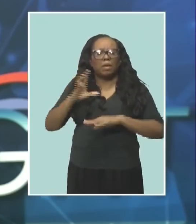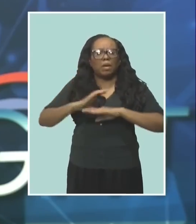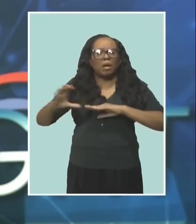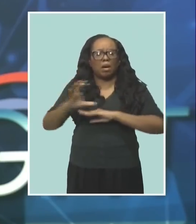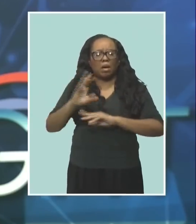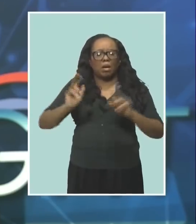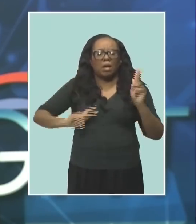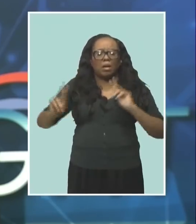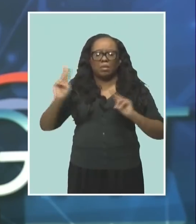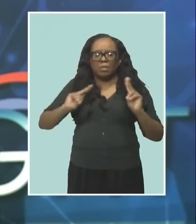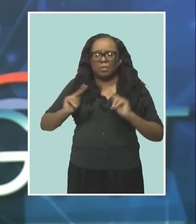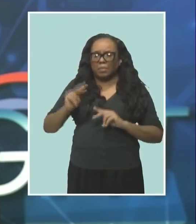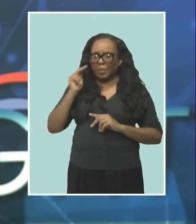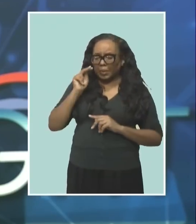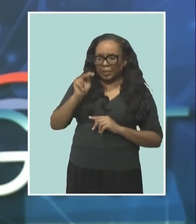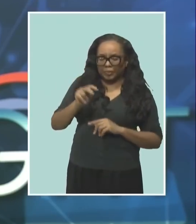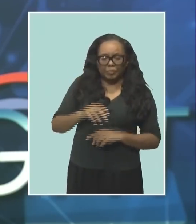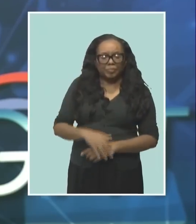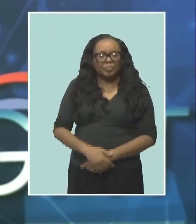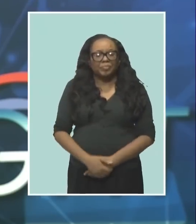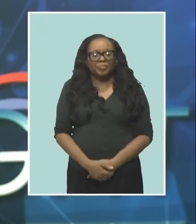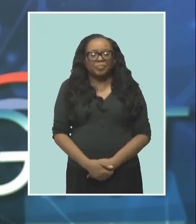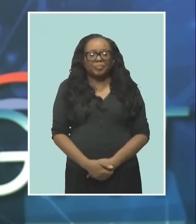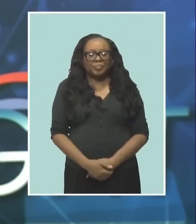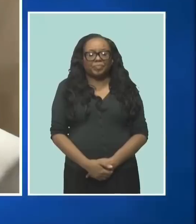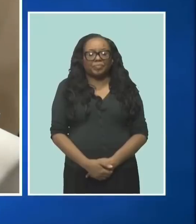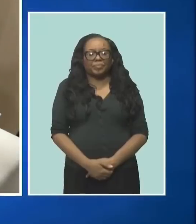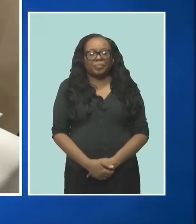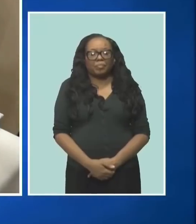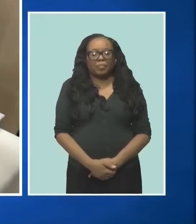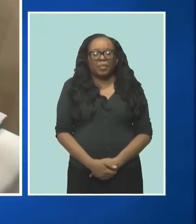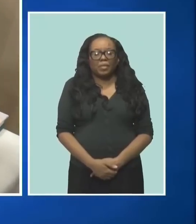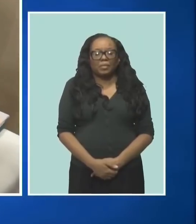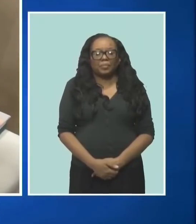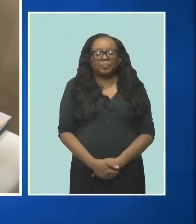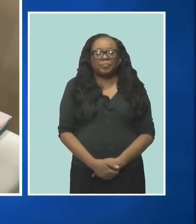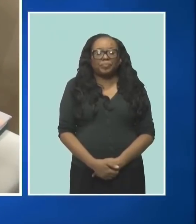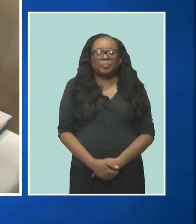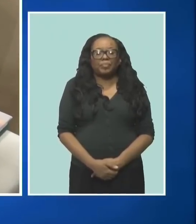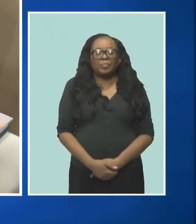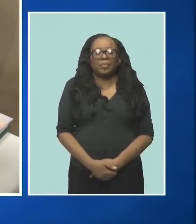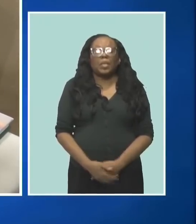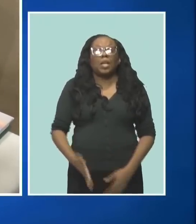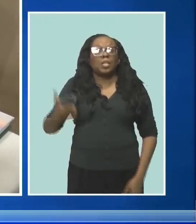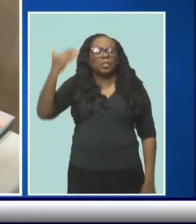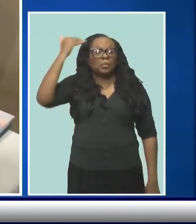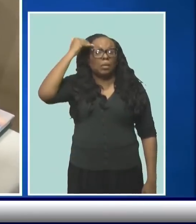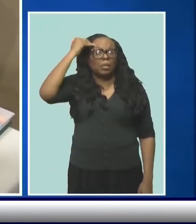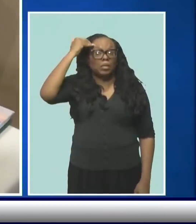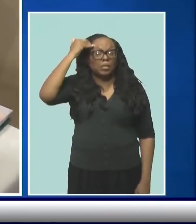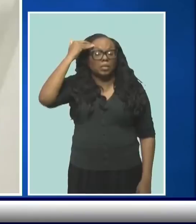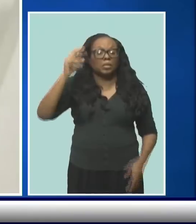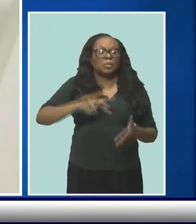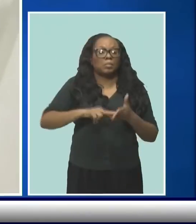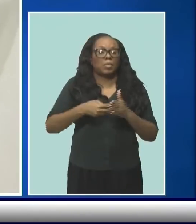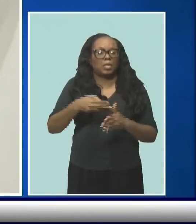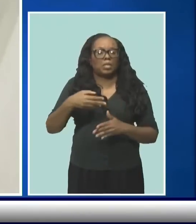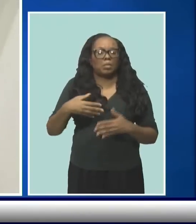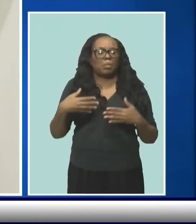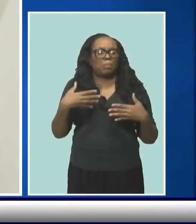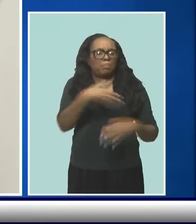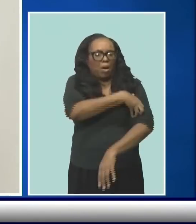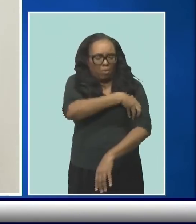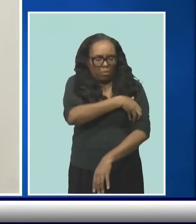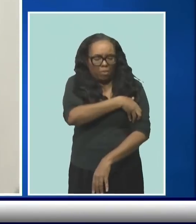Society. Rachel Agard has the story. Knowledge is power, and the Caribbean, as it is known, is facing